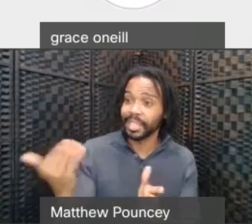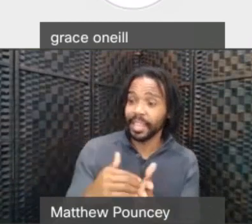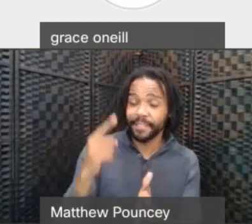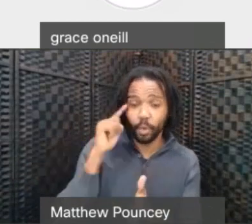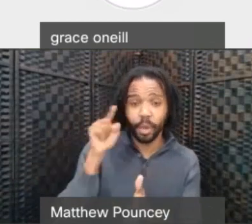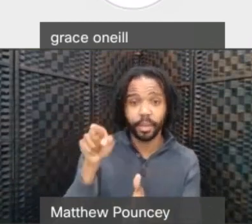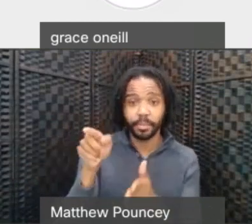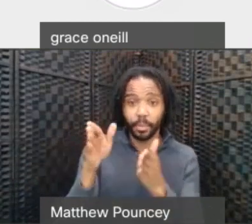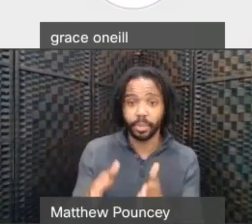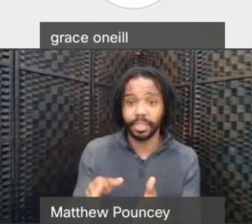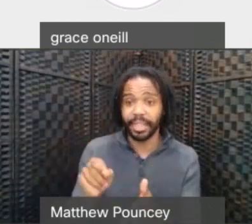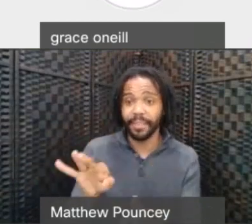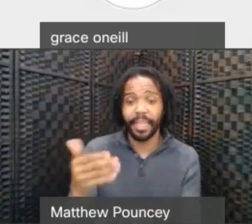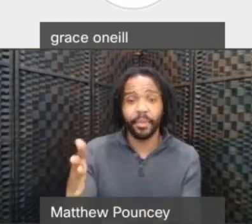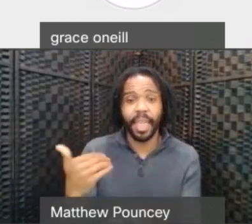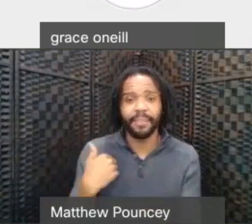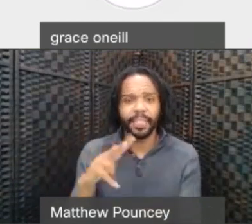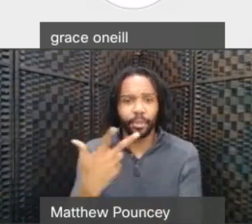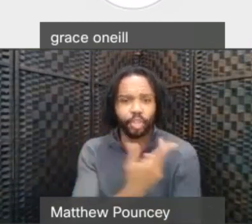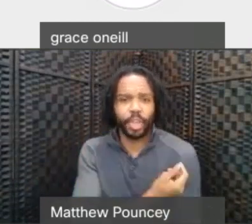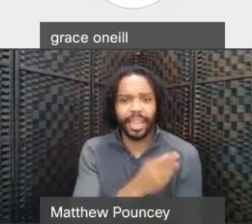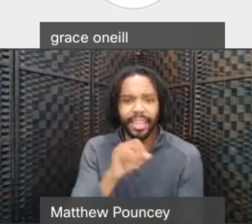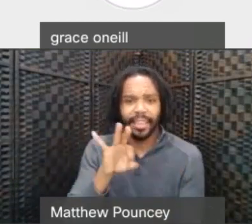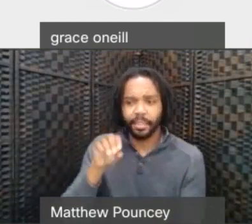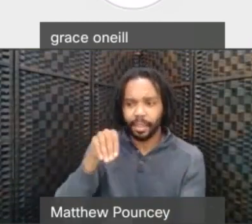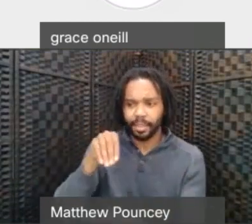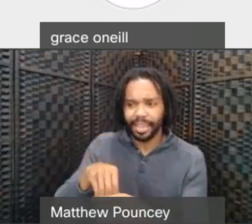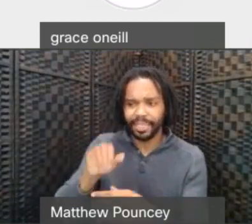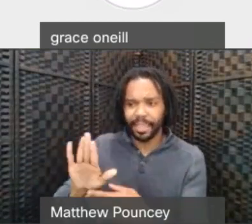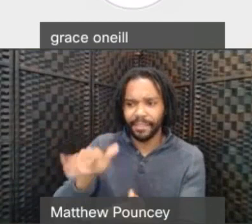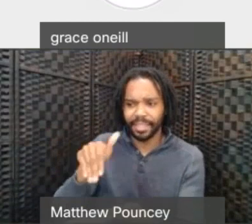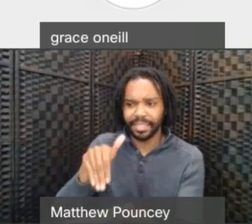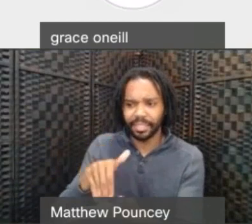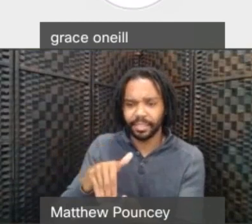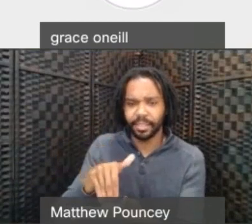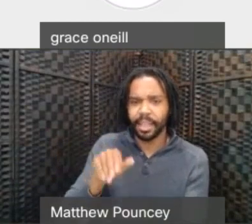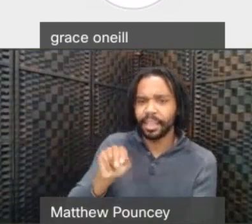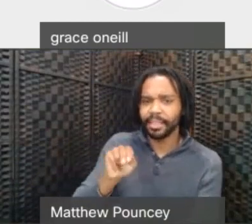in our facilities? I don't understand that I'm question. not sure where that's coming from.